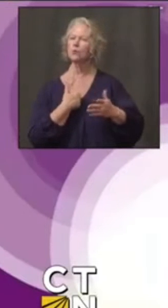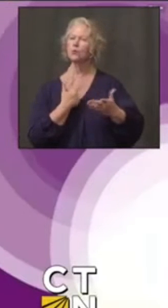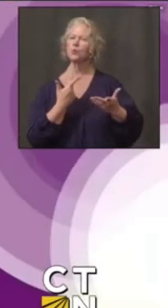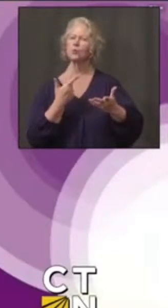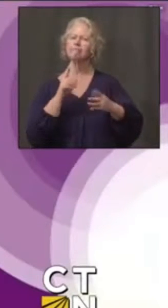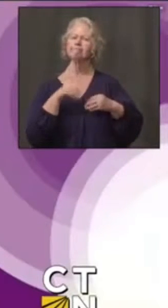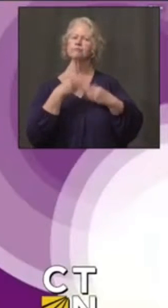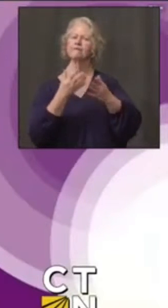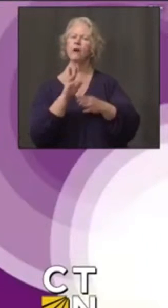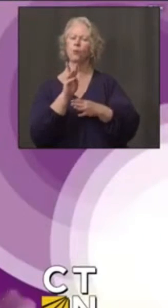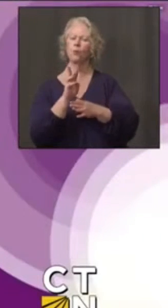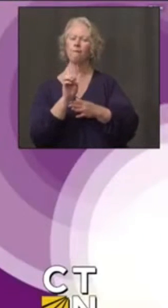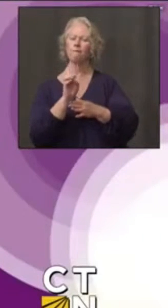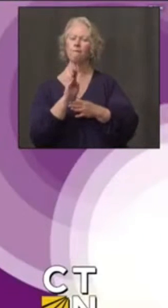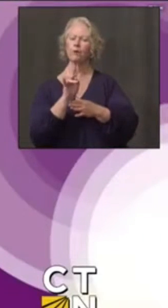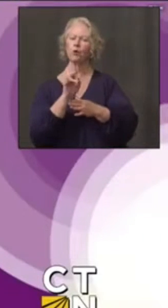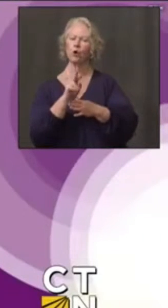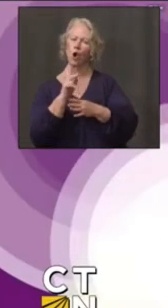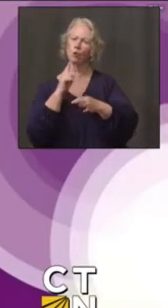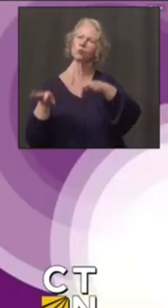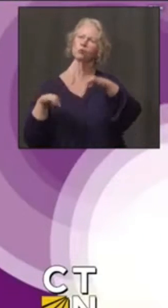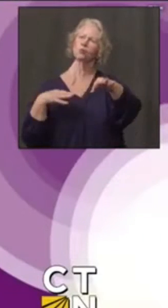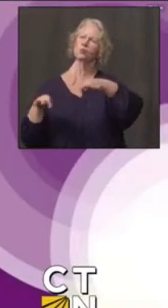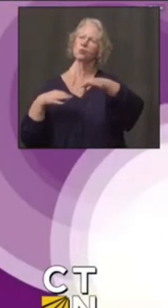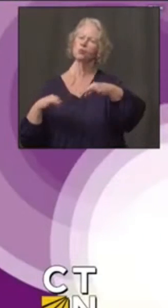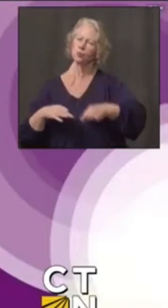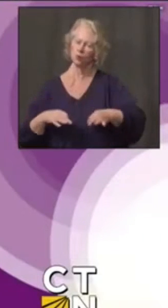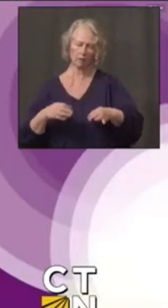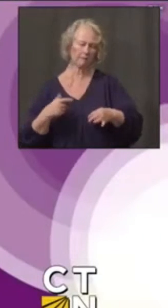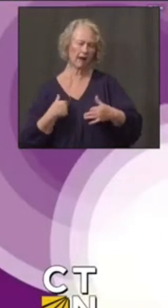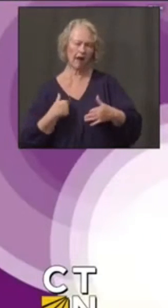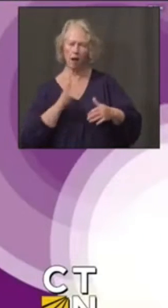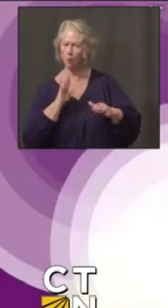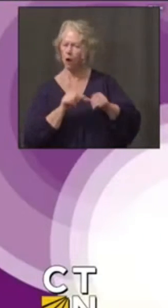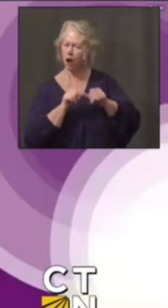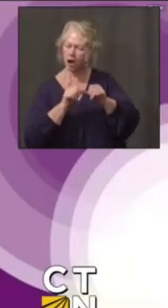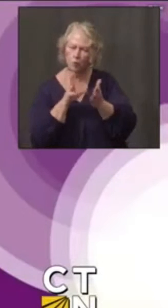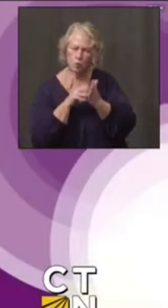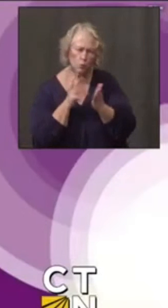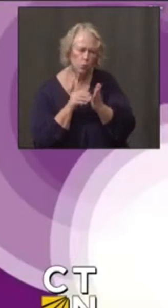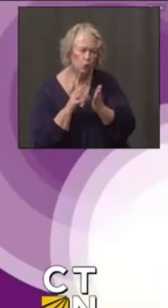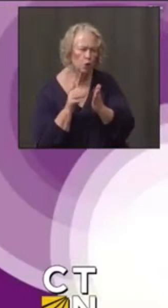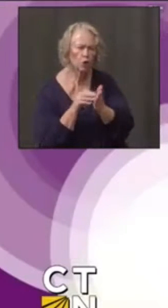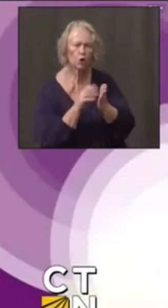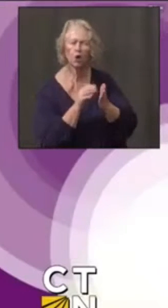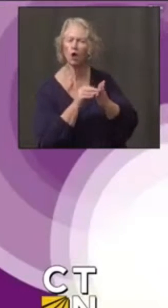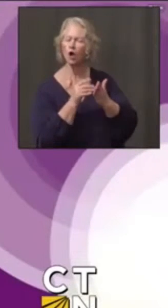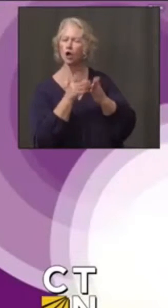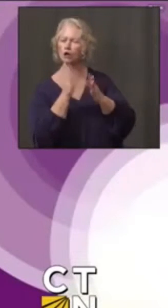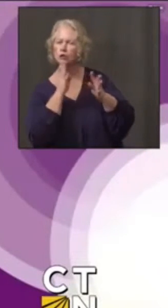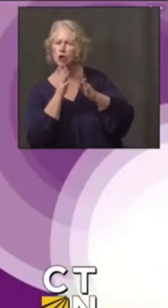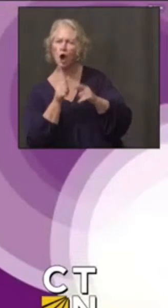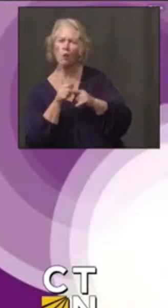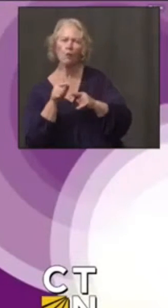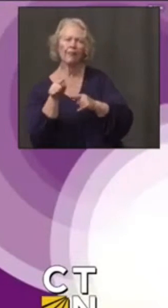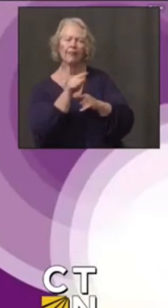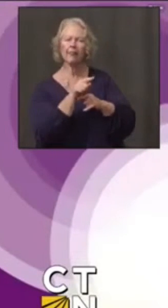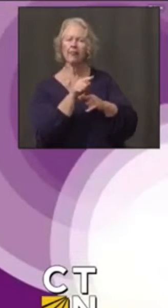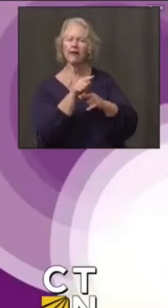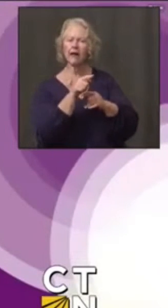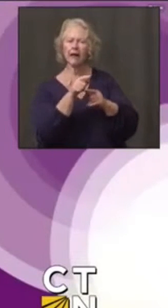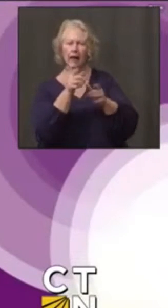people. But I'm going to continue to sort of keep my ear to the ground, to have conversations with experts like John so that I can